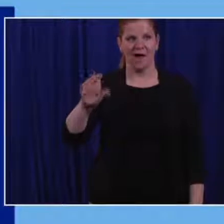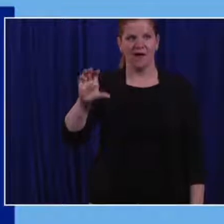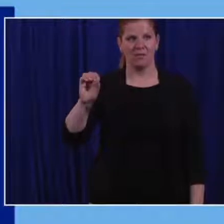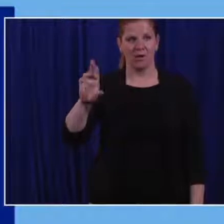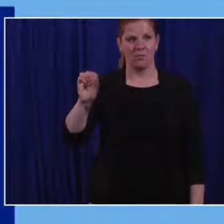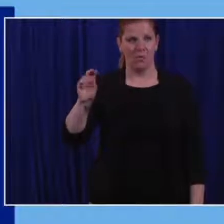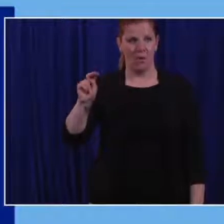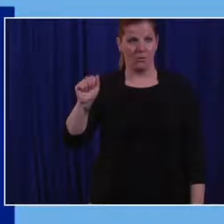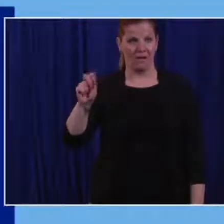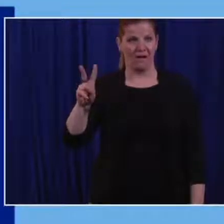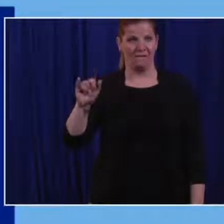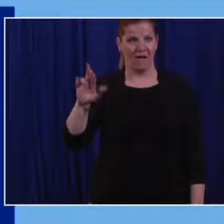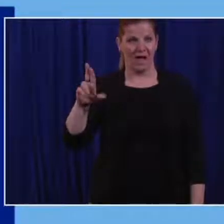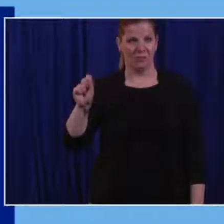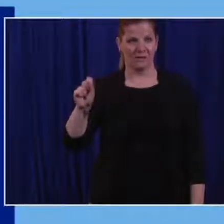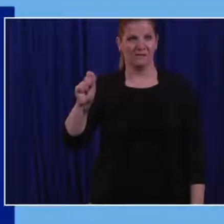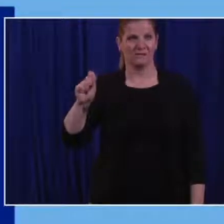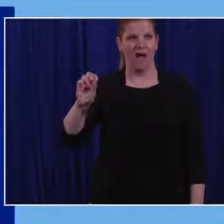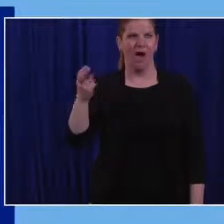gettheshot.coronavirus.ohio.gov. That's